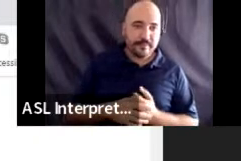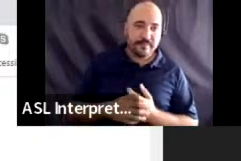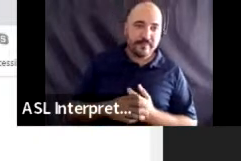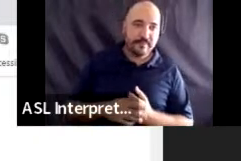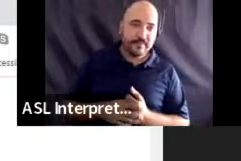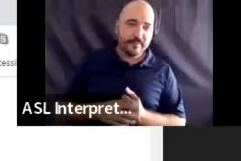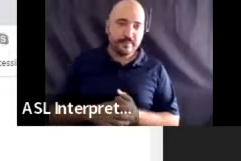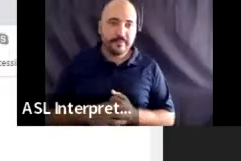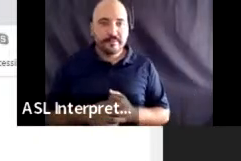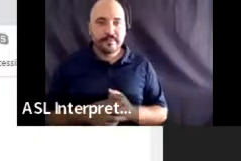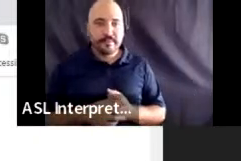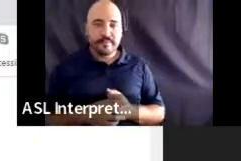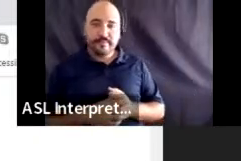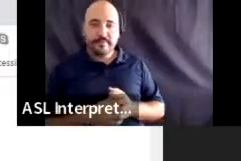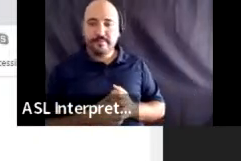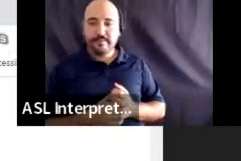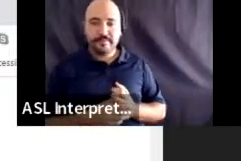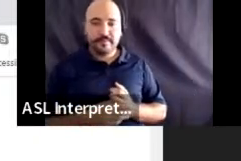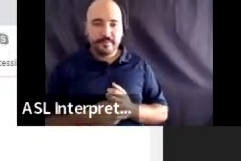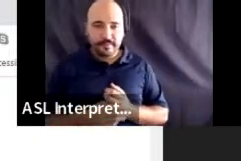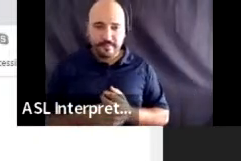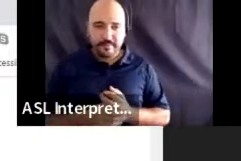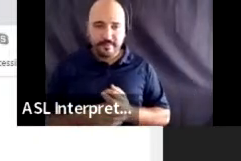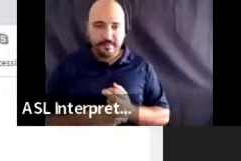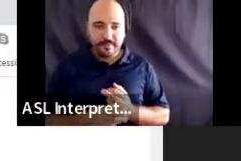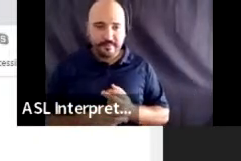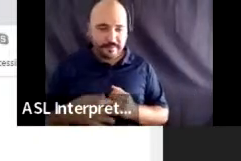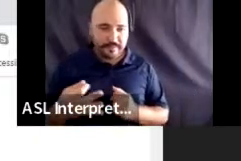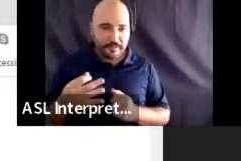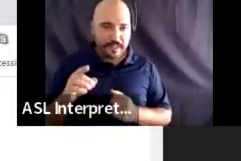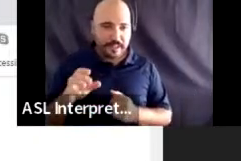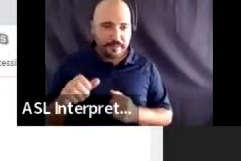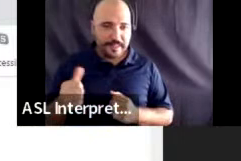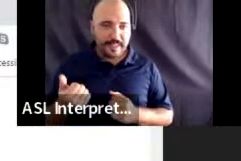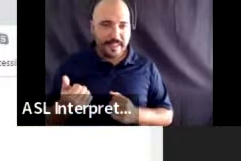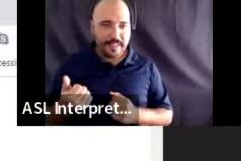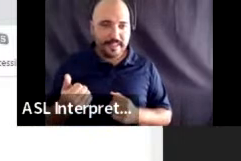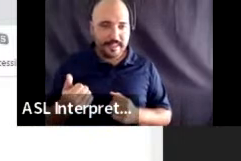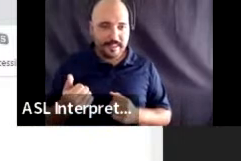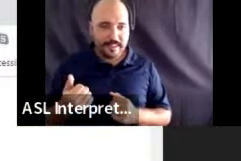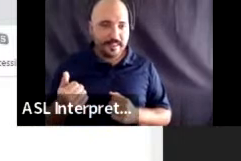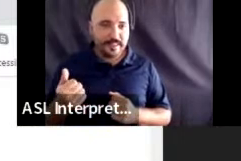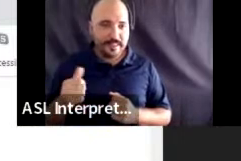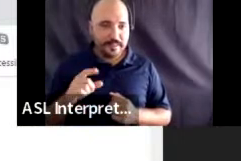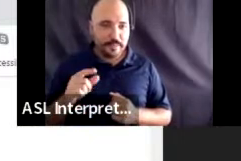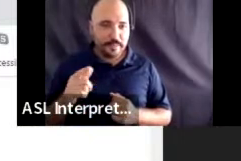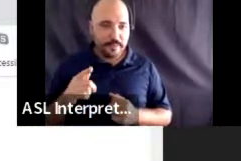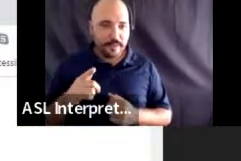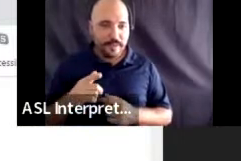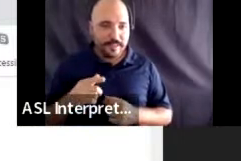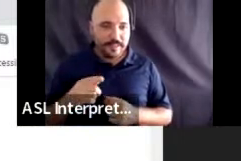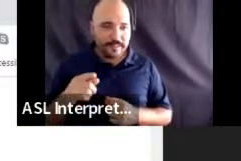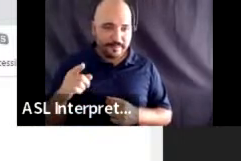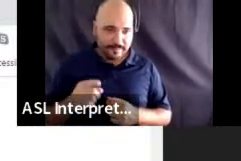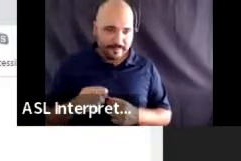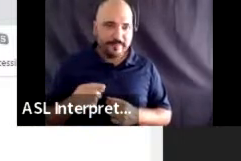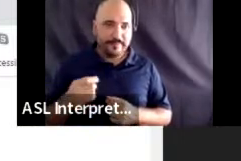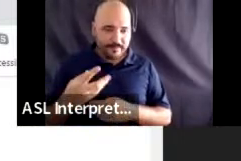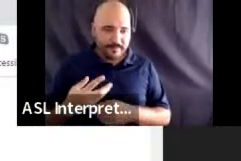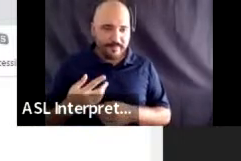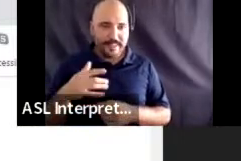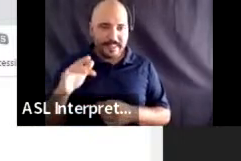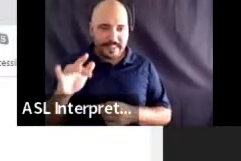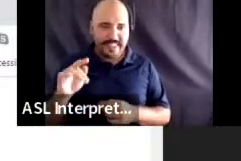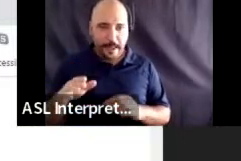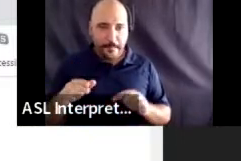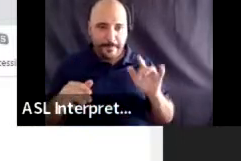So 10. Friday, December 10th, 2021. 5 events scheduled. Heading level 3. Same Okay. page. Link visited. So I'm just tabbing to